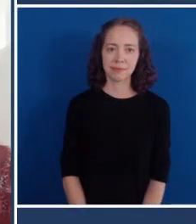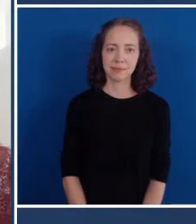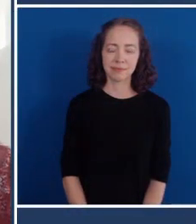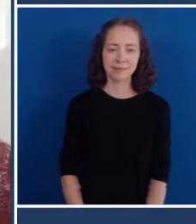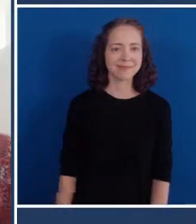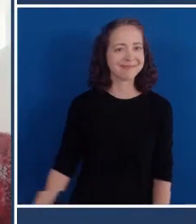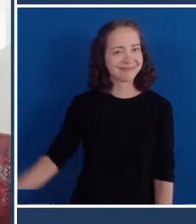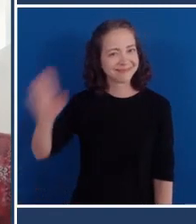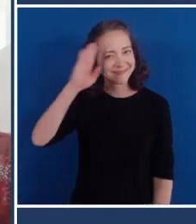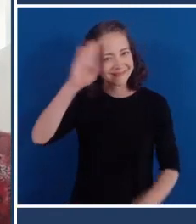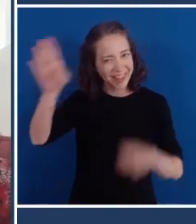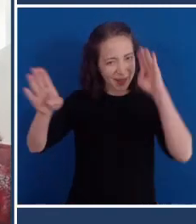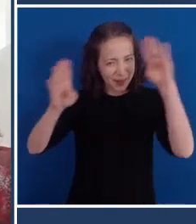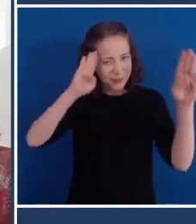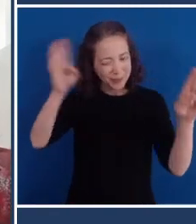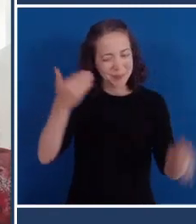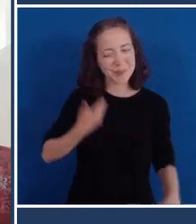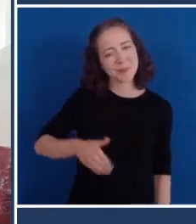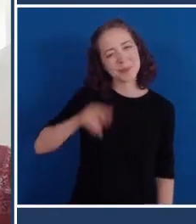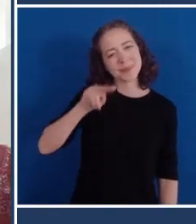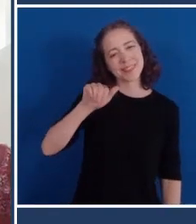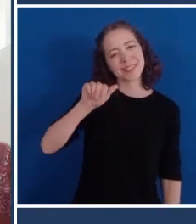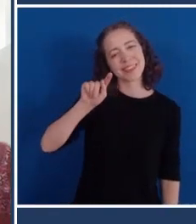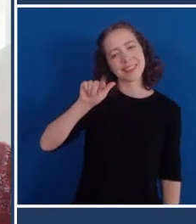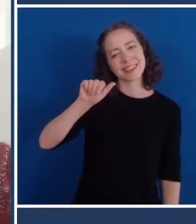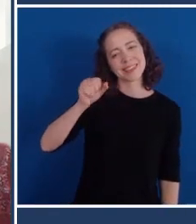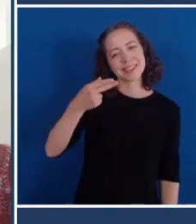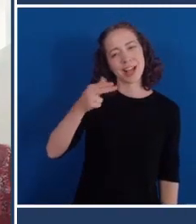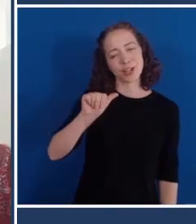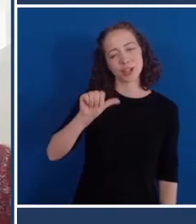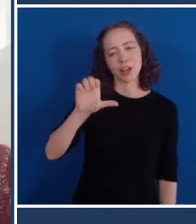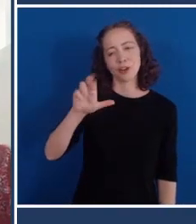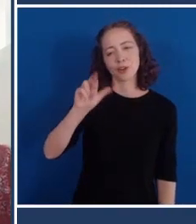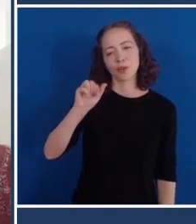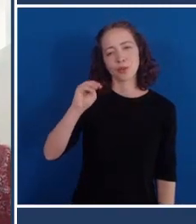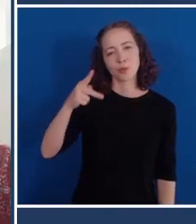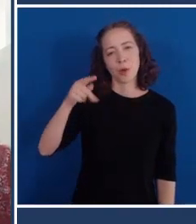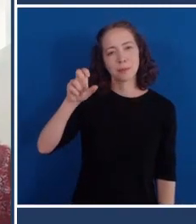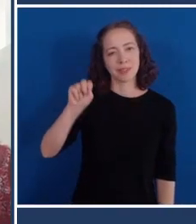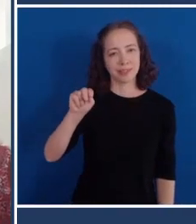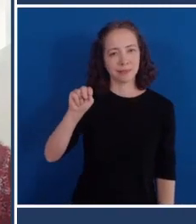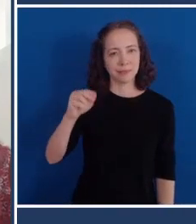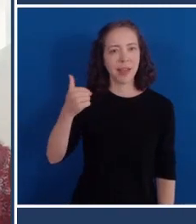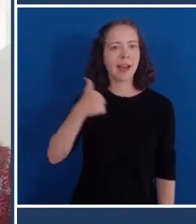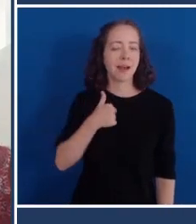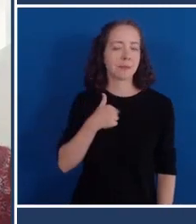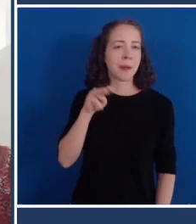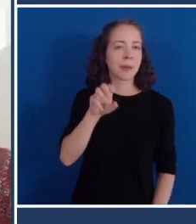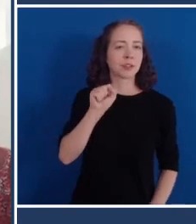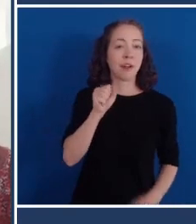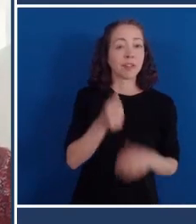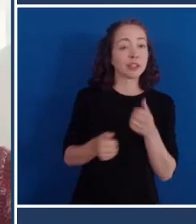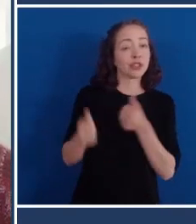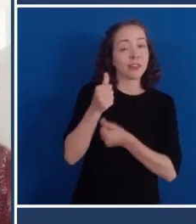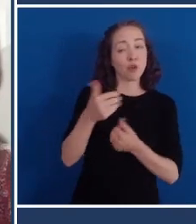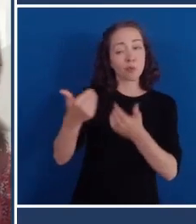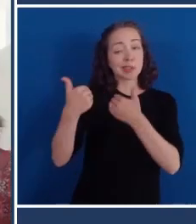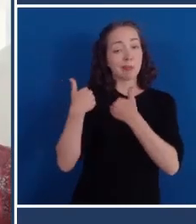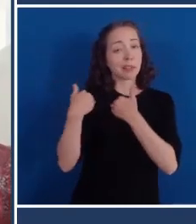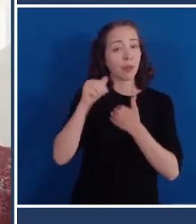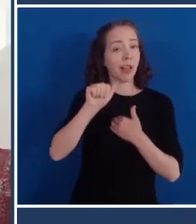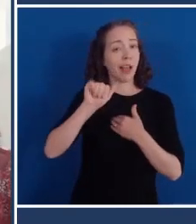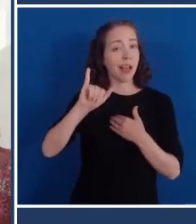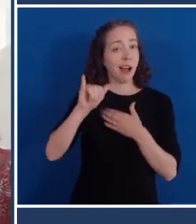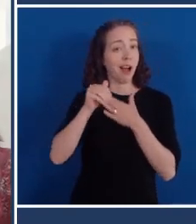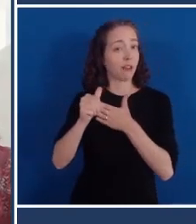Hello everyone, I'm Natasha Crampton. I'm Microsoft's Chief Responsible AI Officer, and I have the privilege of working